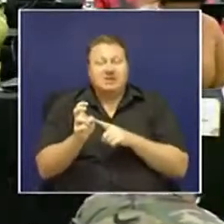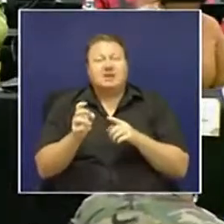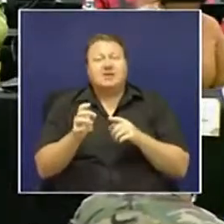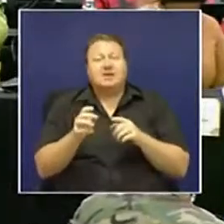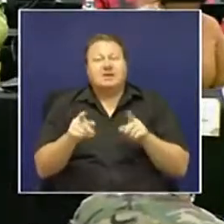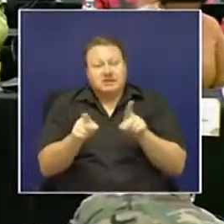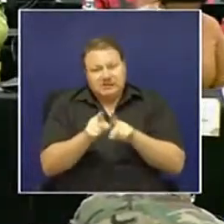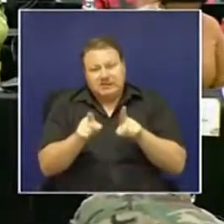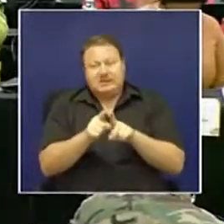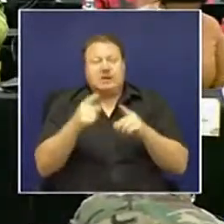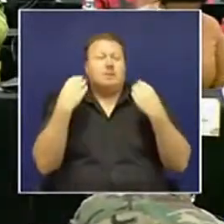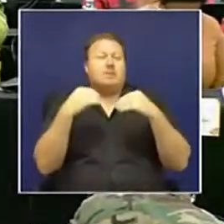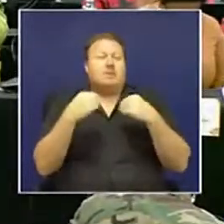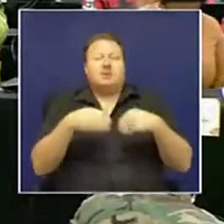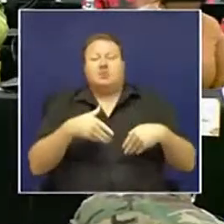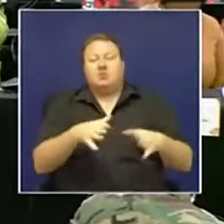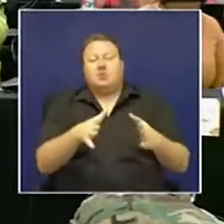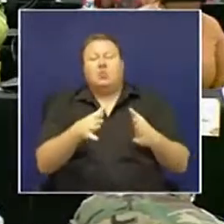run professionally.